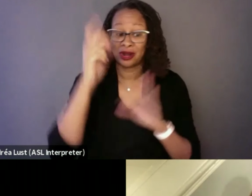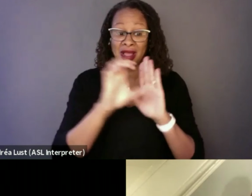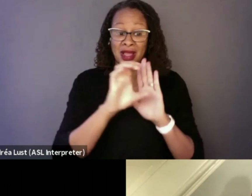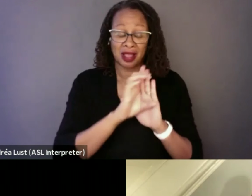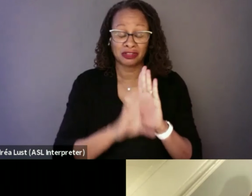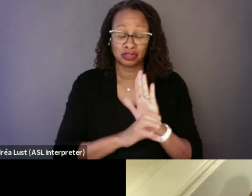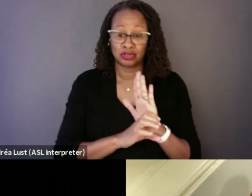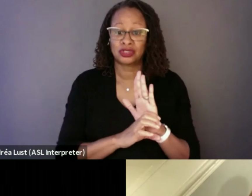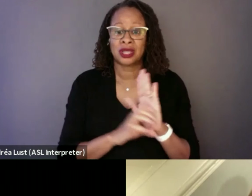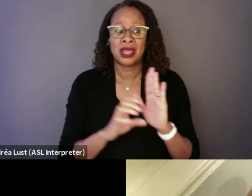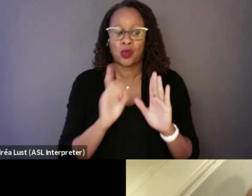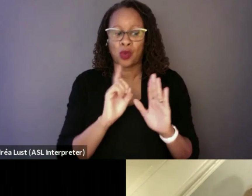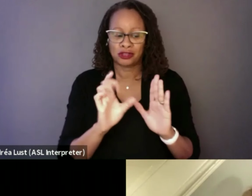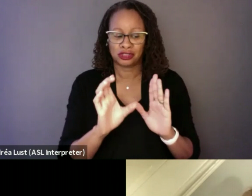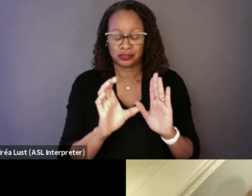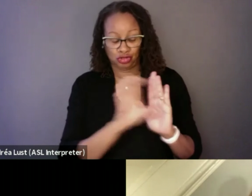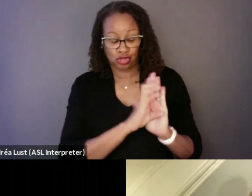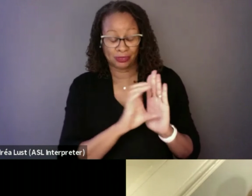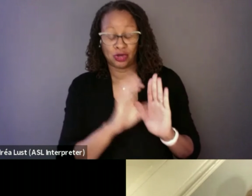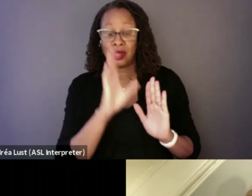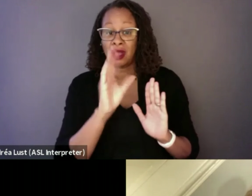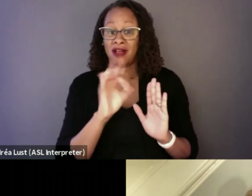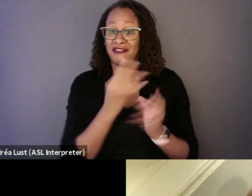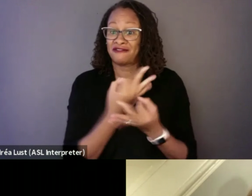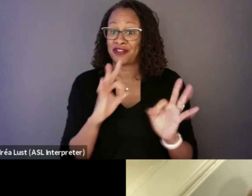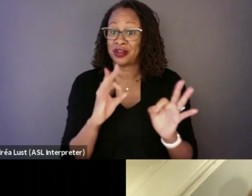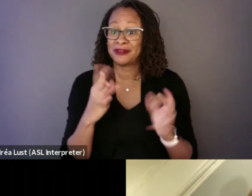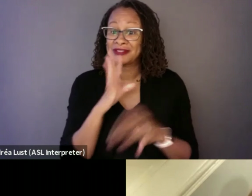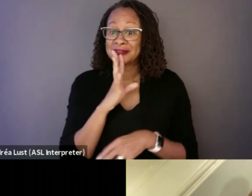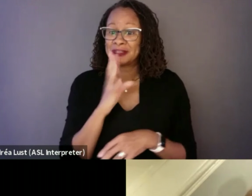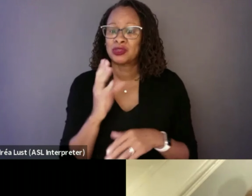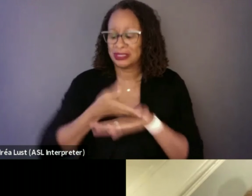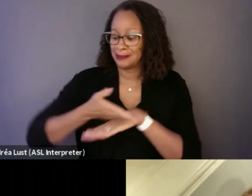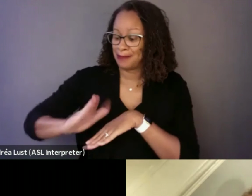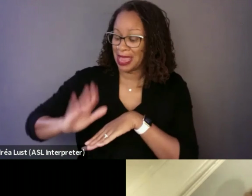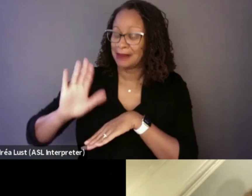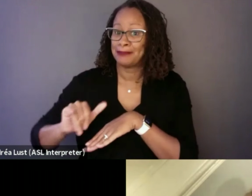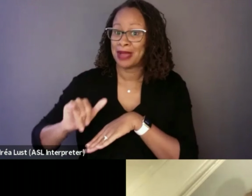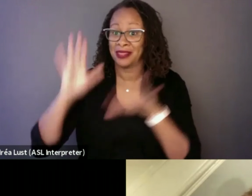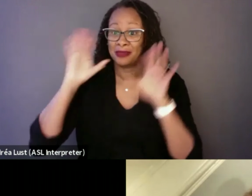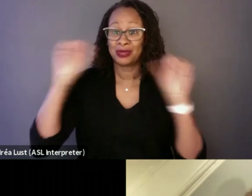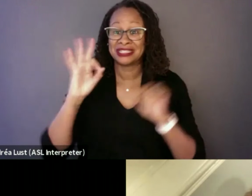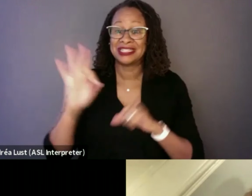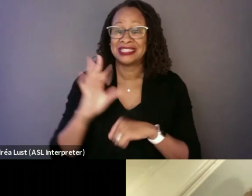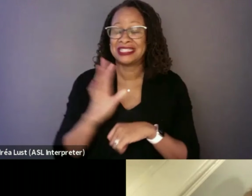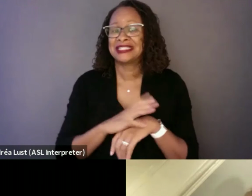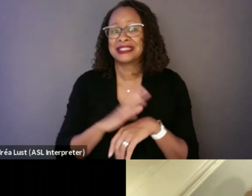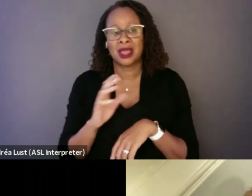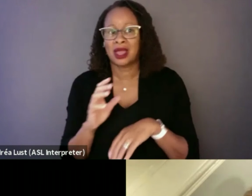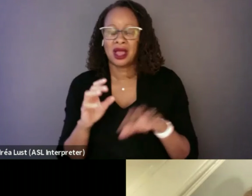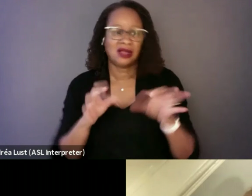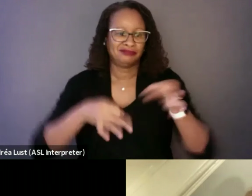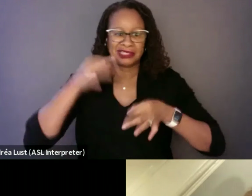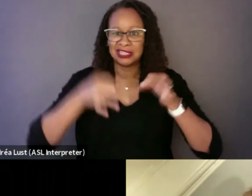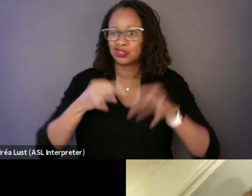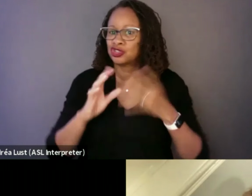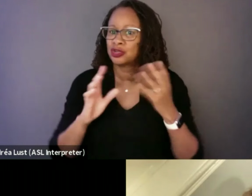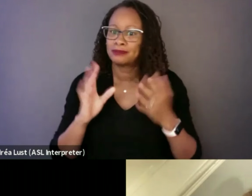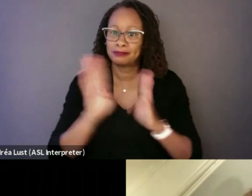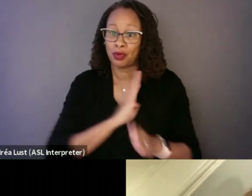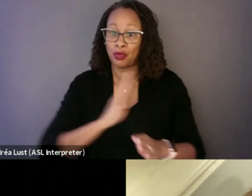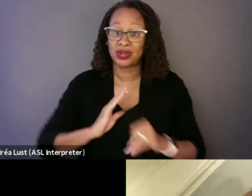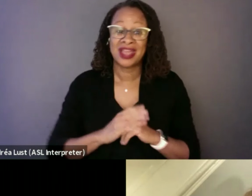speech was then banned by the president and his censorship board. And in that sense, kind of already violated the new constitution before it